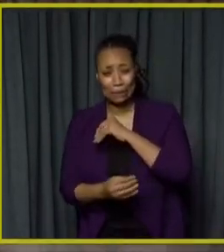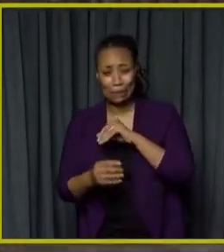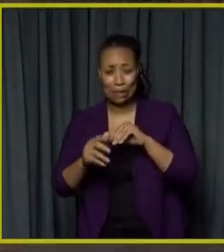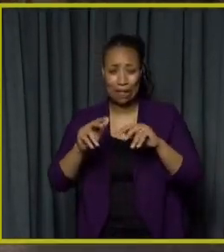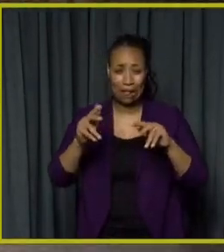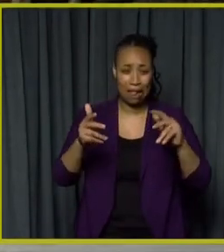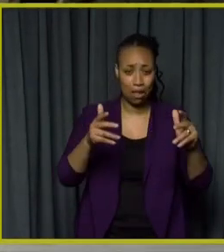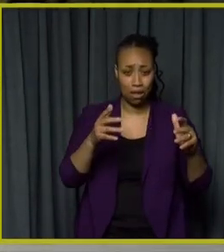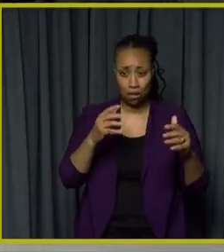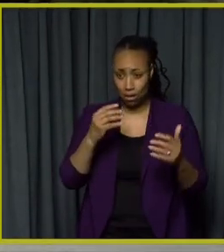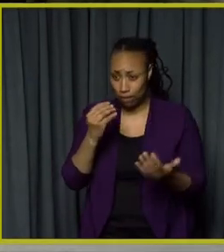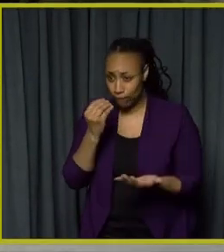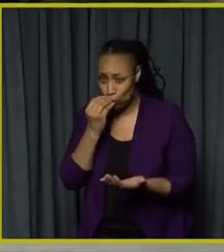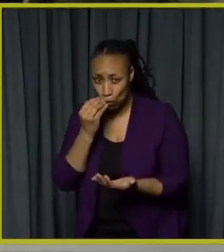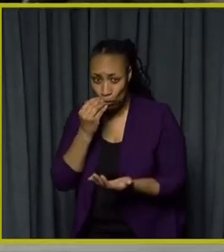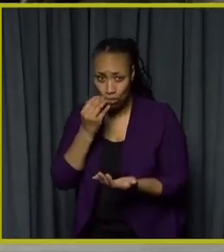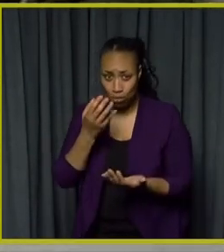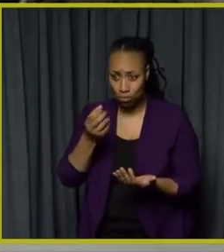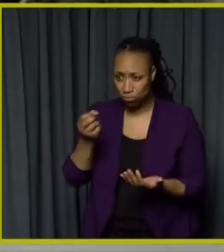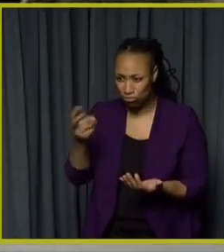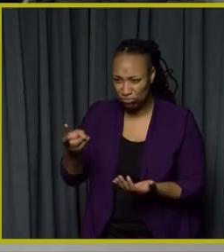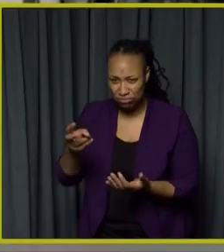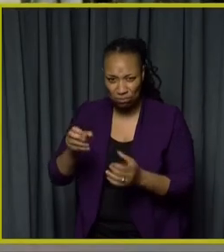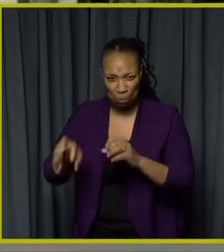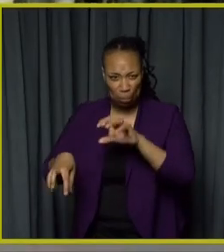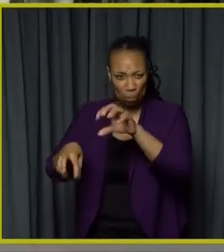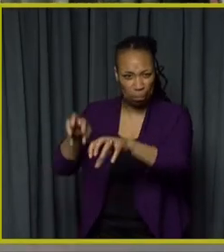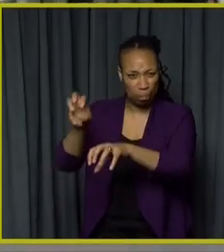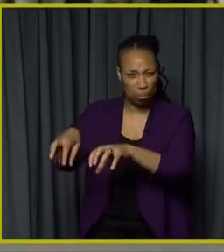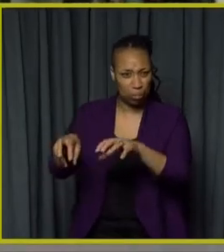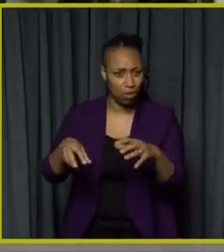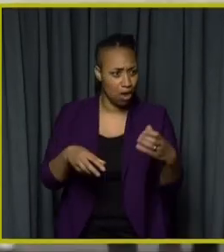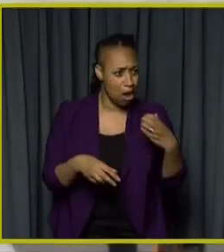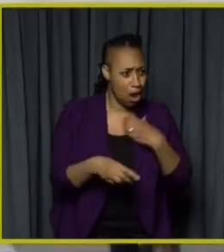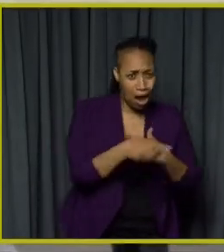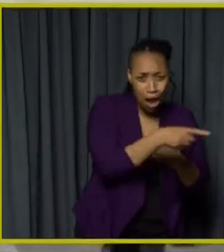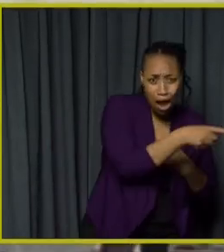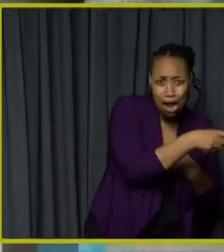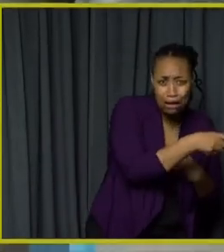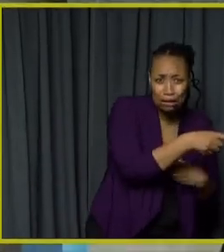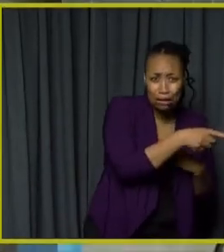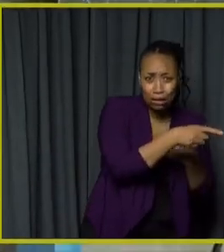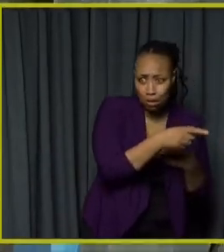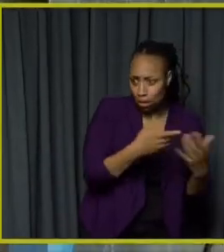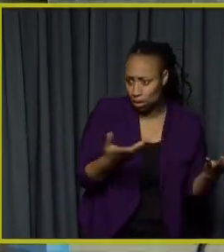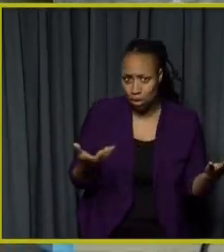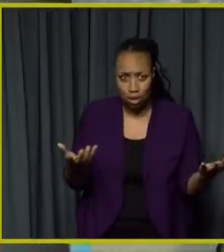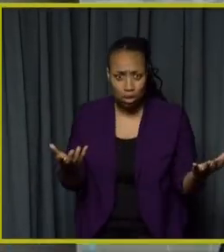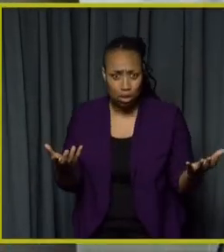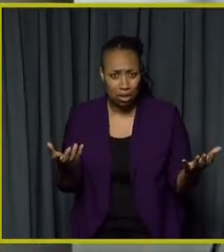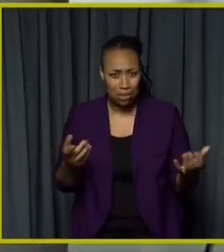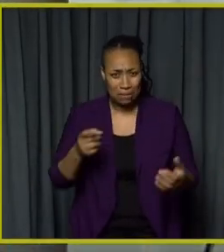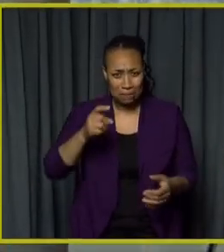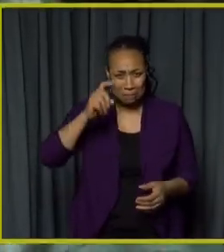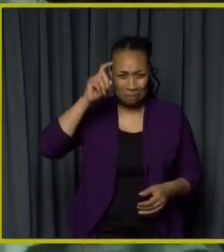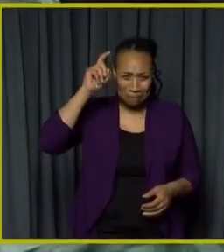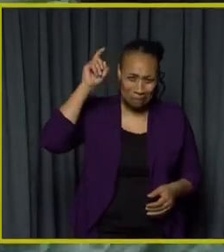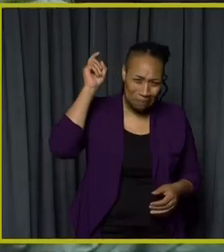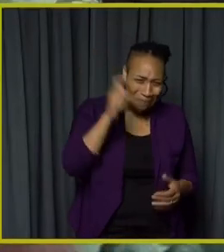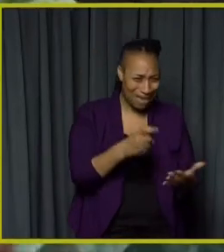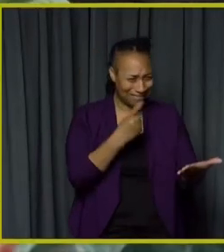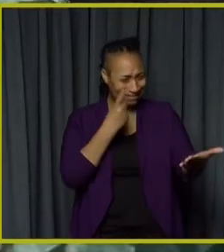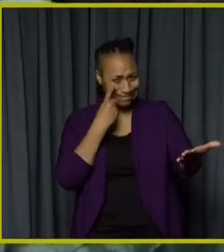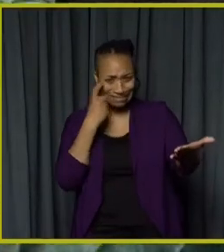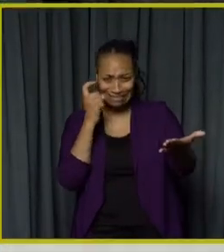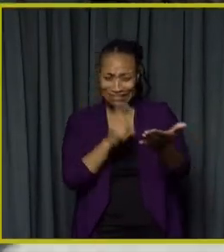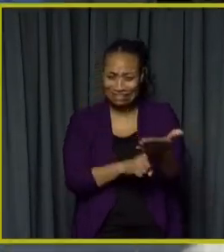to feed every person, not just that's hungry in this country, but around the world, that is not right. Something